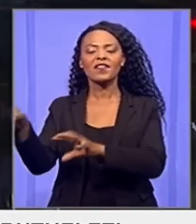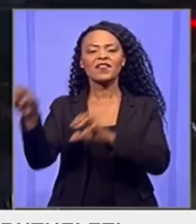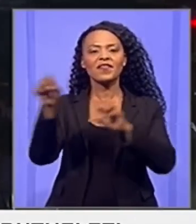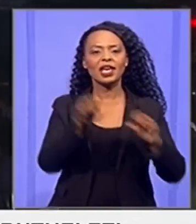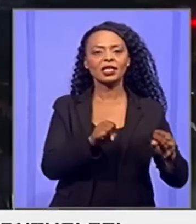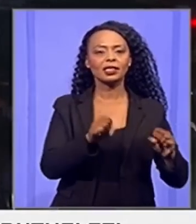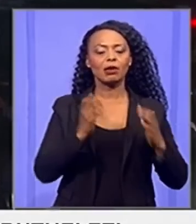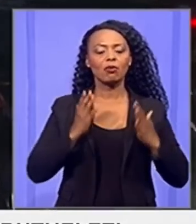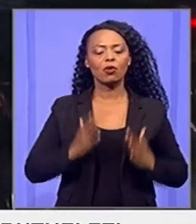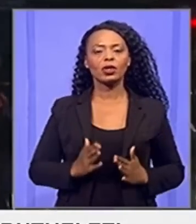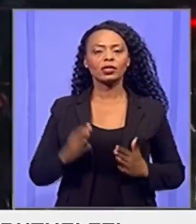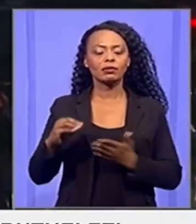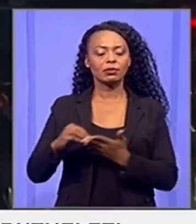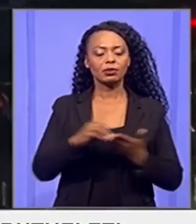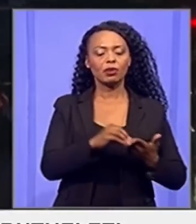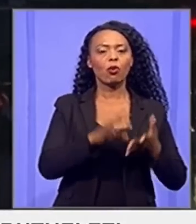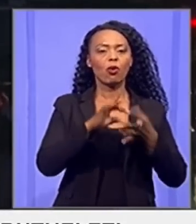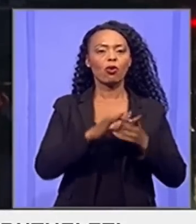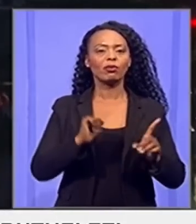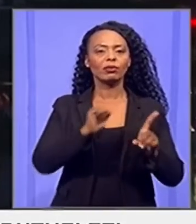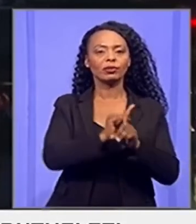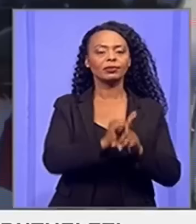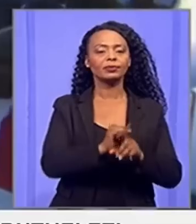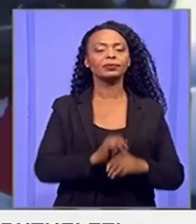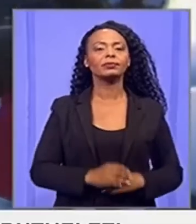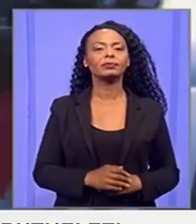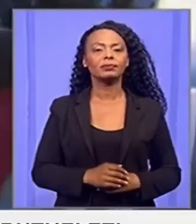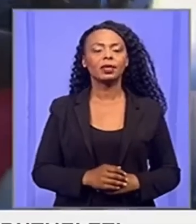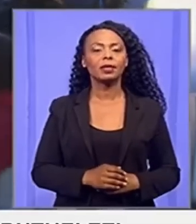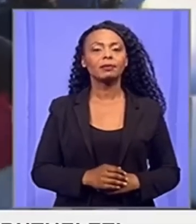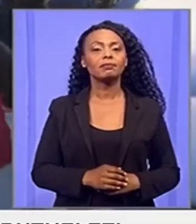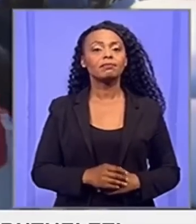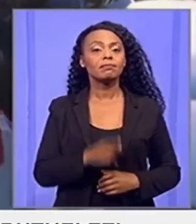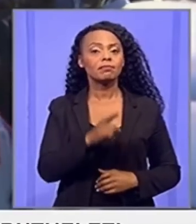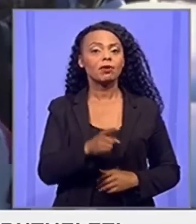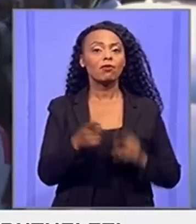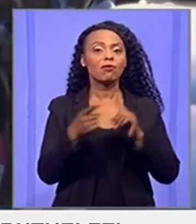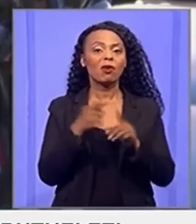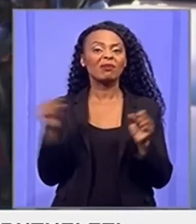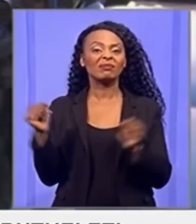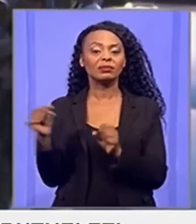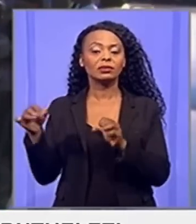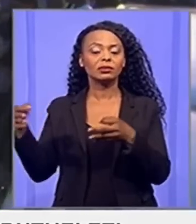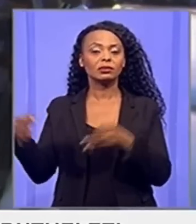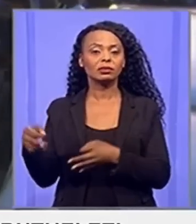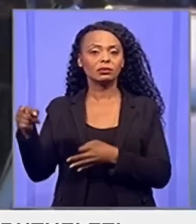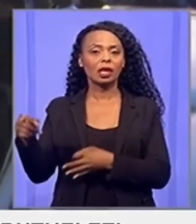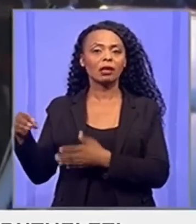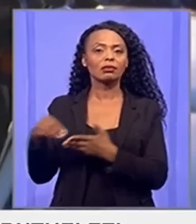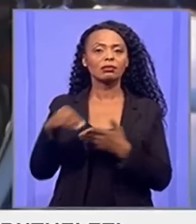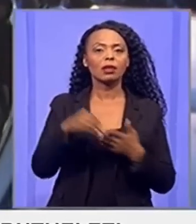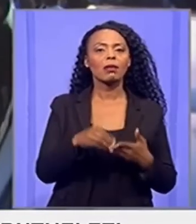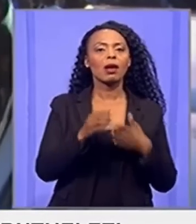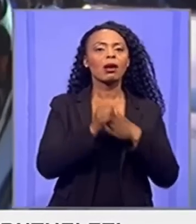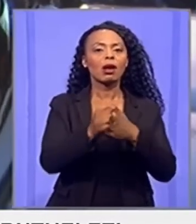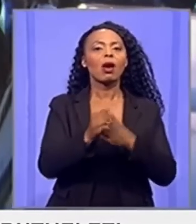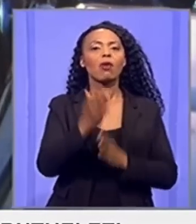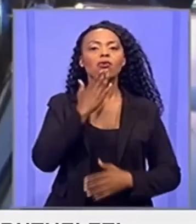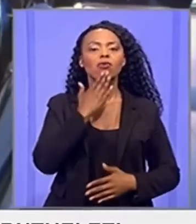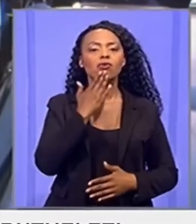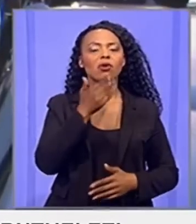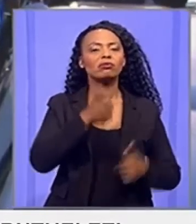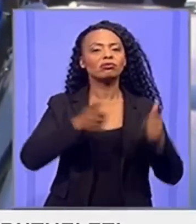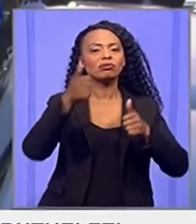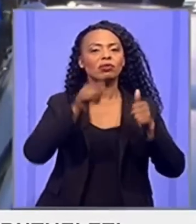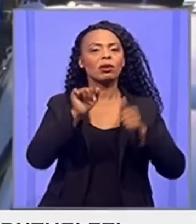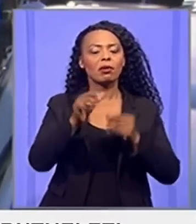ko mochwareng mme ba se tlisa mo lelapeng la gagwe go tswa ko mochwareng e ne ba na le ba eteletswe pele ke baetapele gape